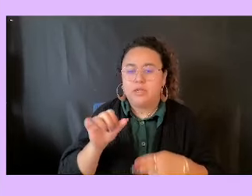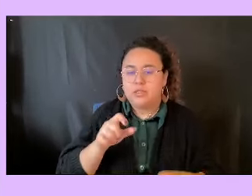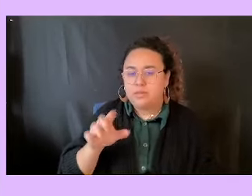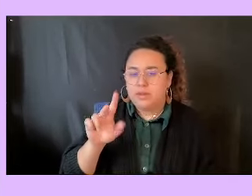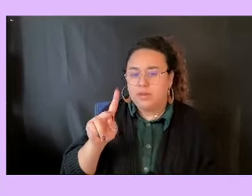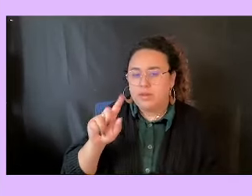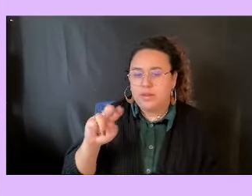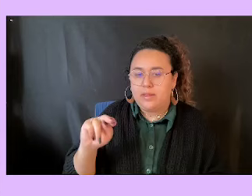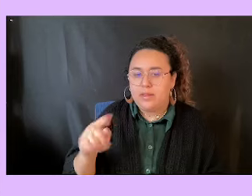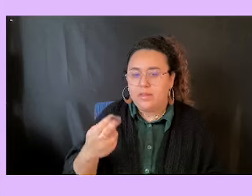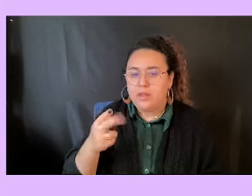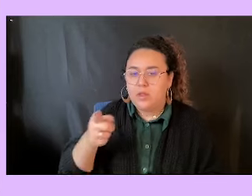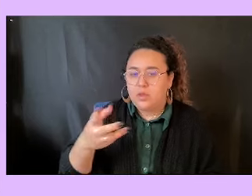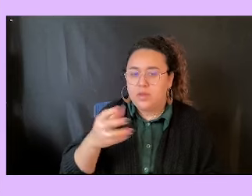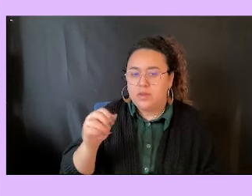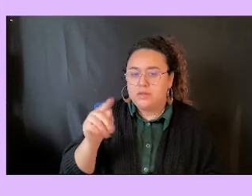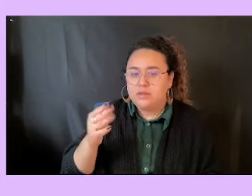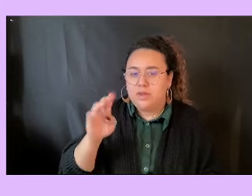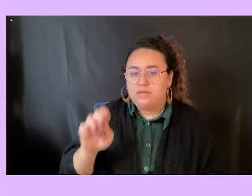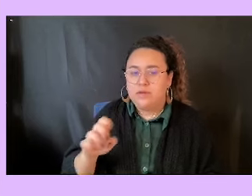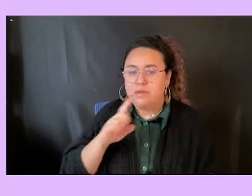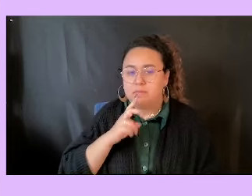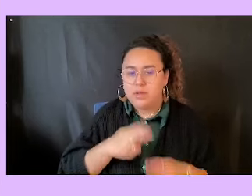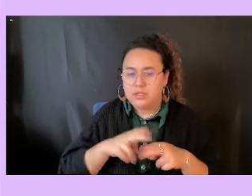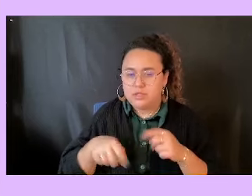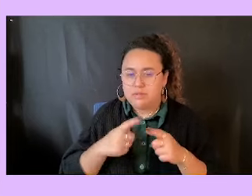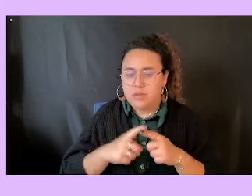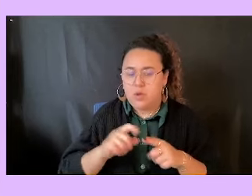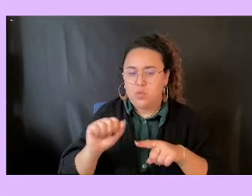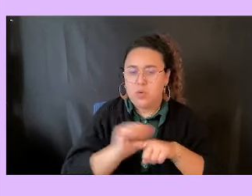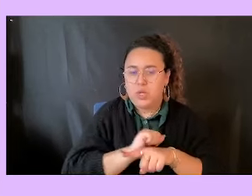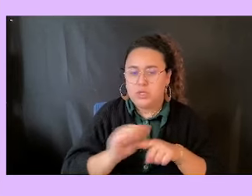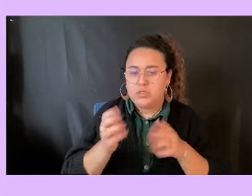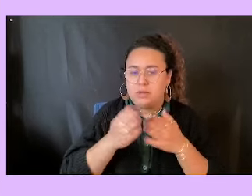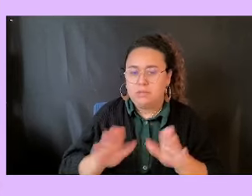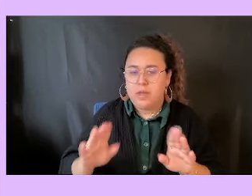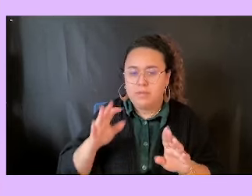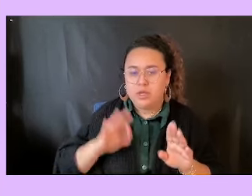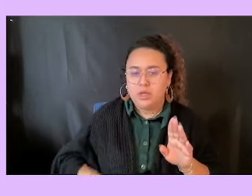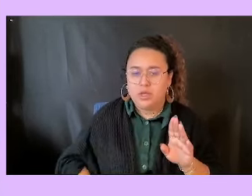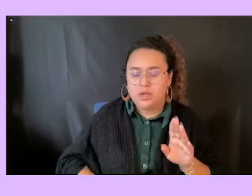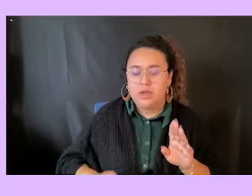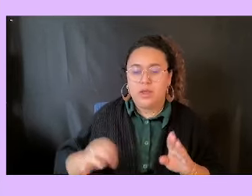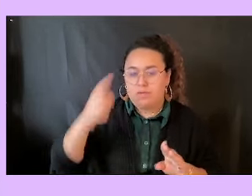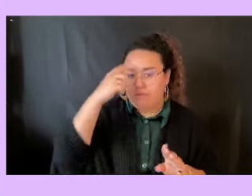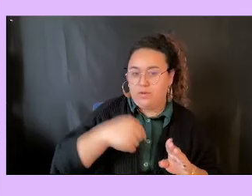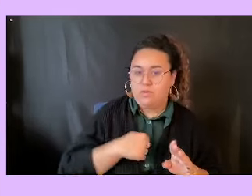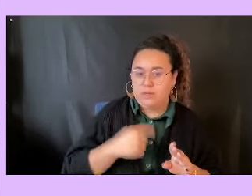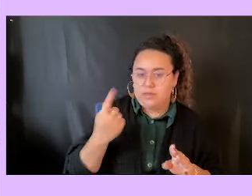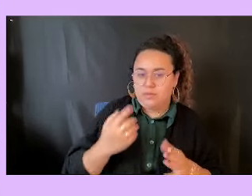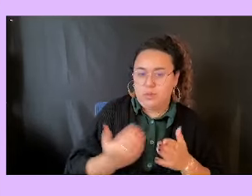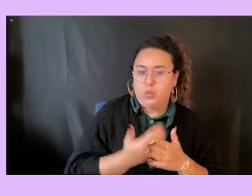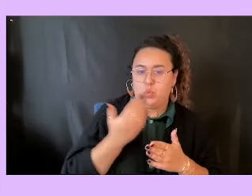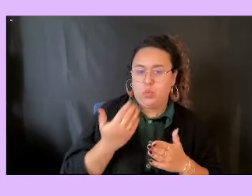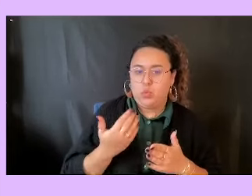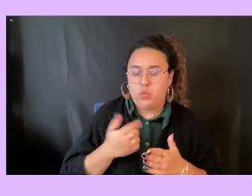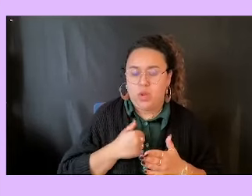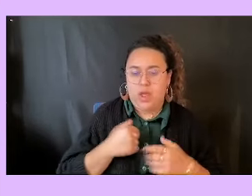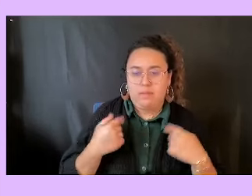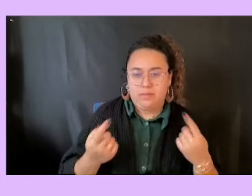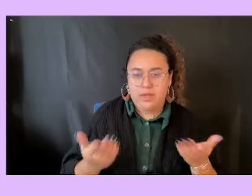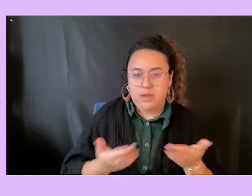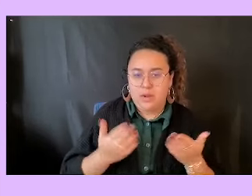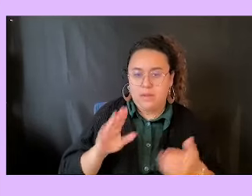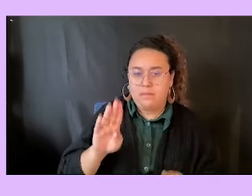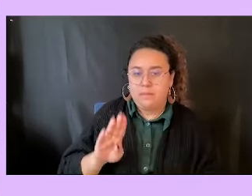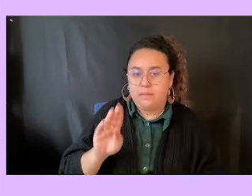Stephanie were saying about rehearsing public good. And I think for me, especially as someone new, I've only been here in Boston 3 years,